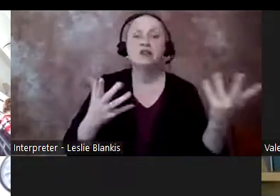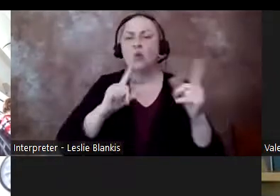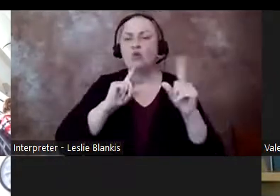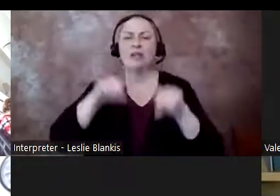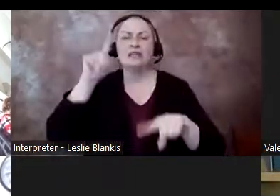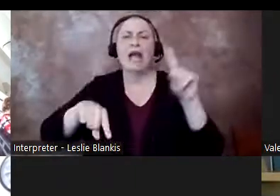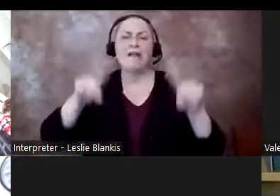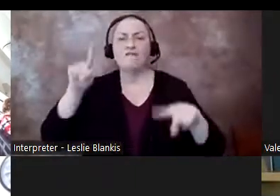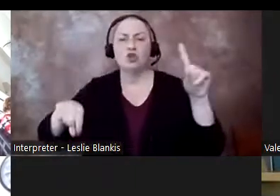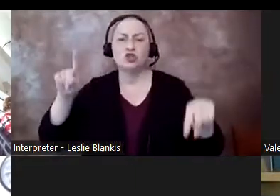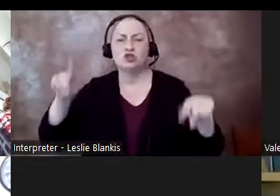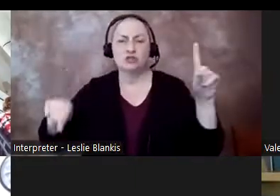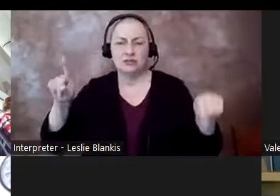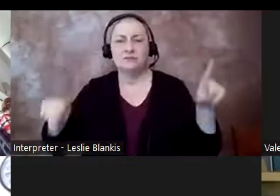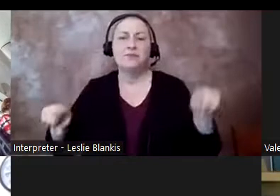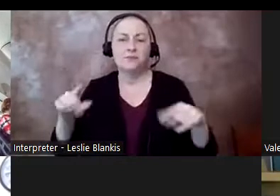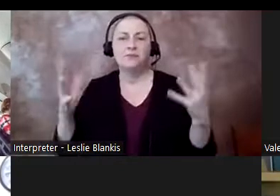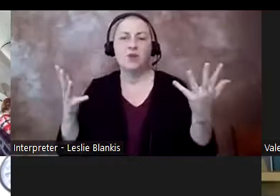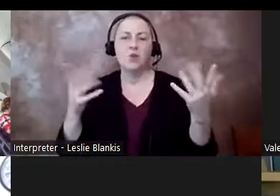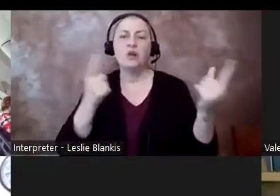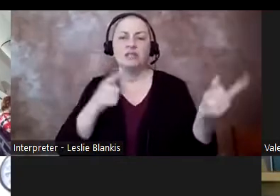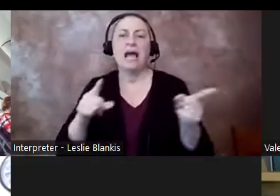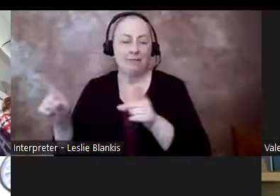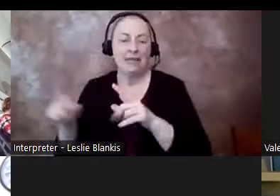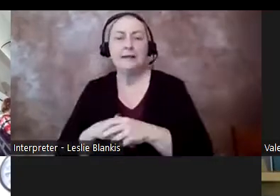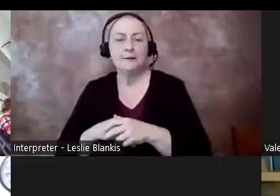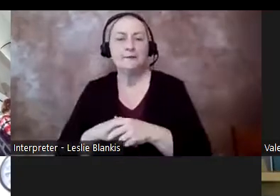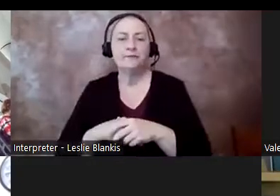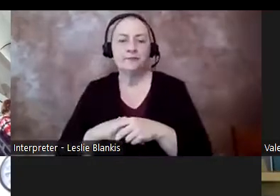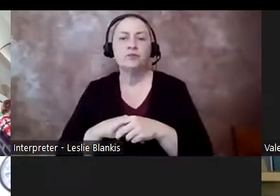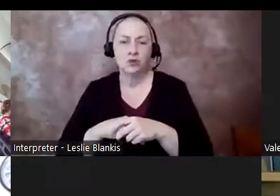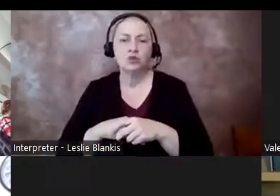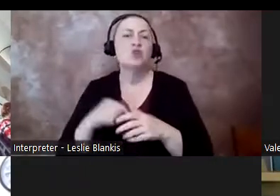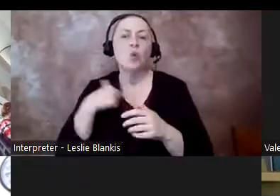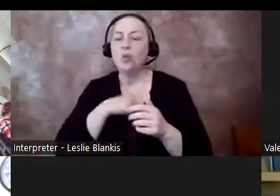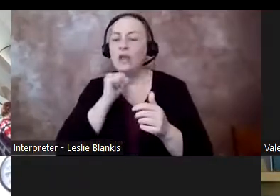diverse what's happening right now. I don't have any